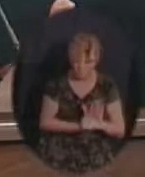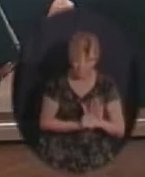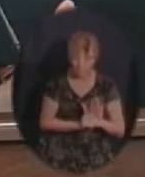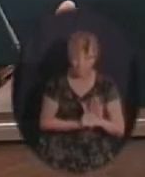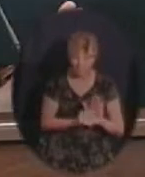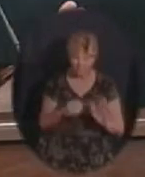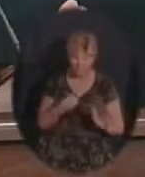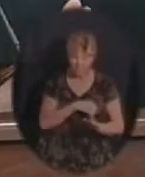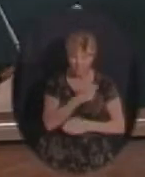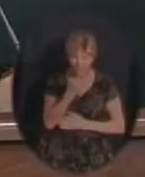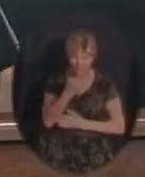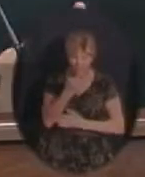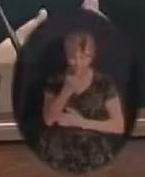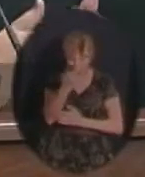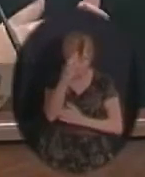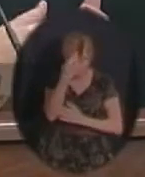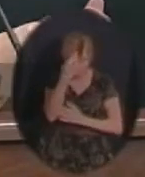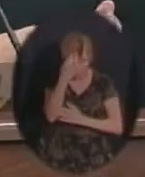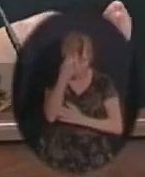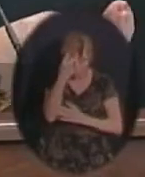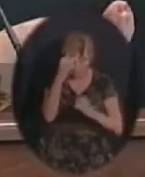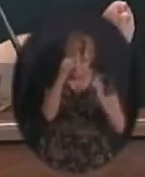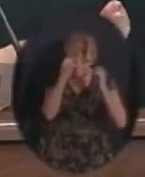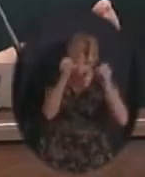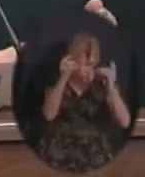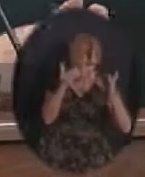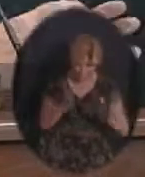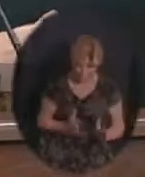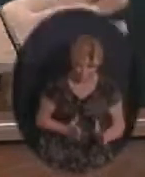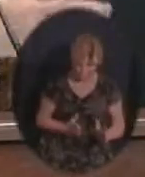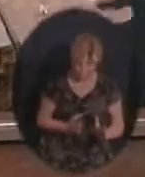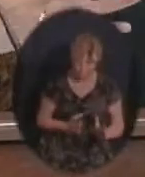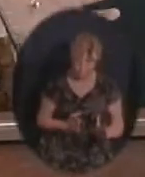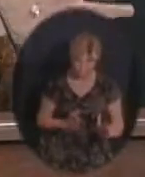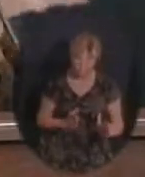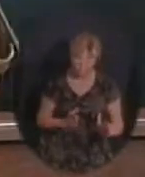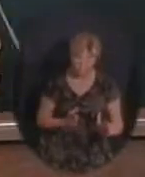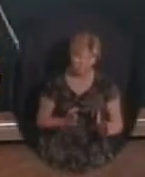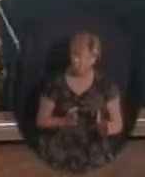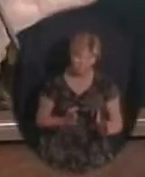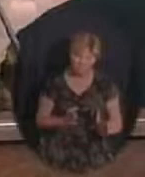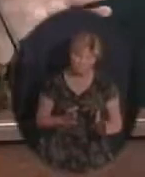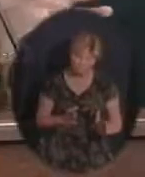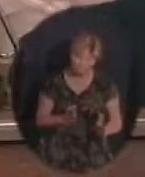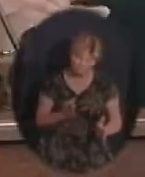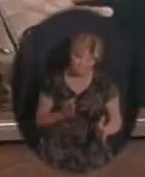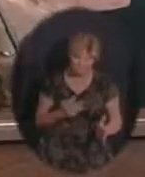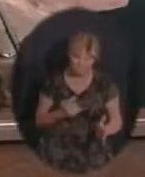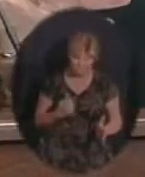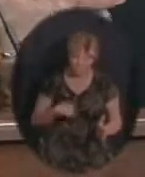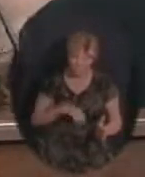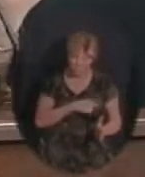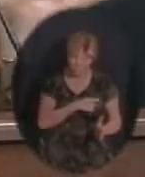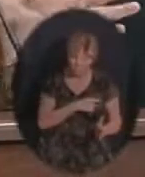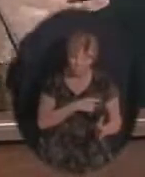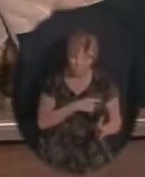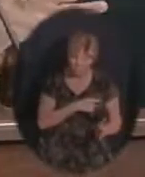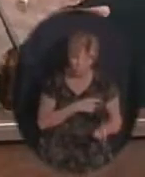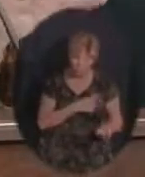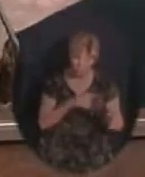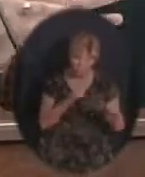paraeducators or others that assist teachers in the classroom, that we either have a program that is designed by somebody else that we teach somebody to deliver.